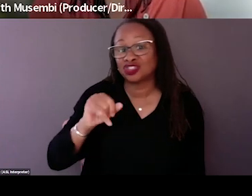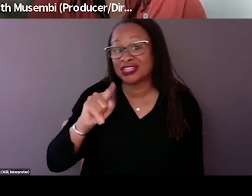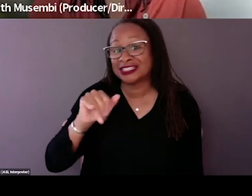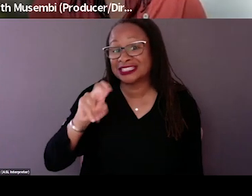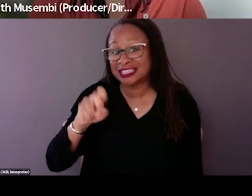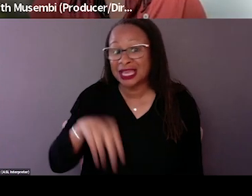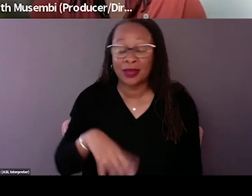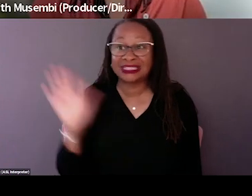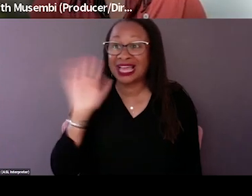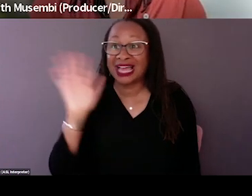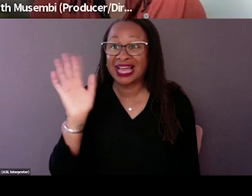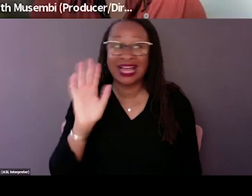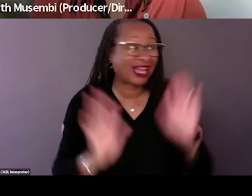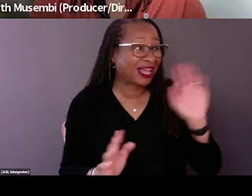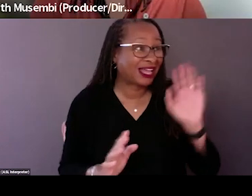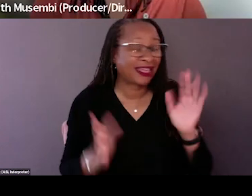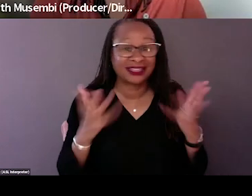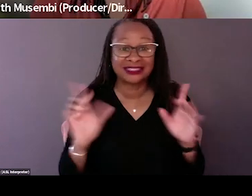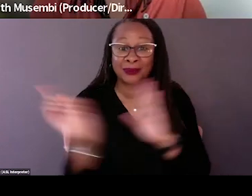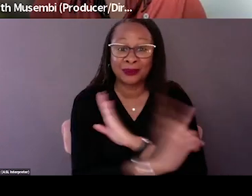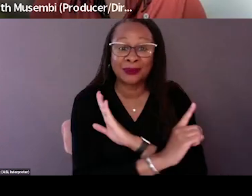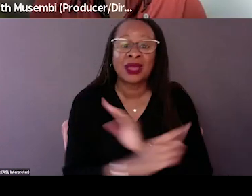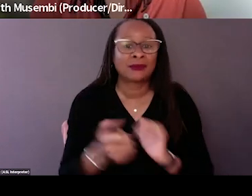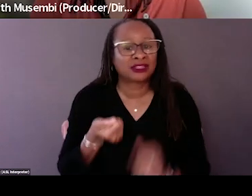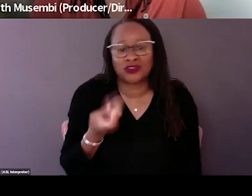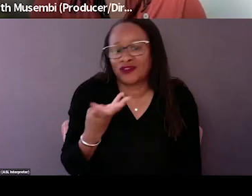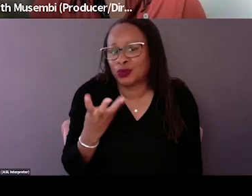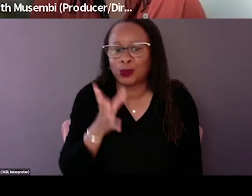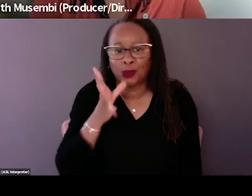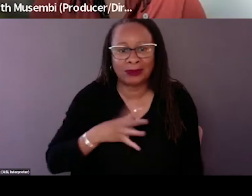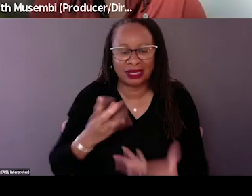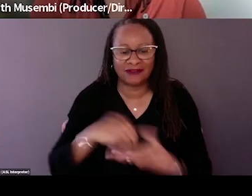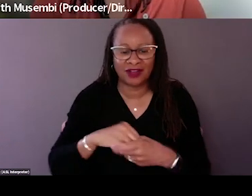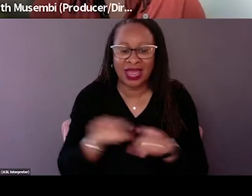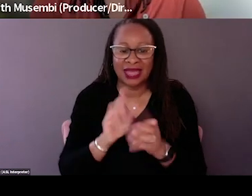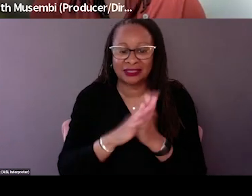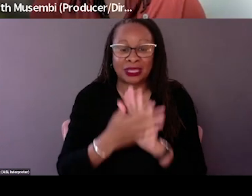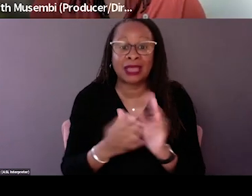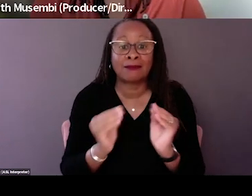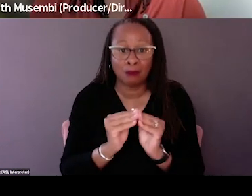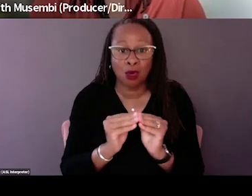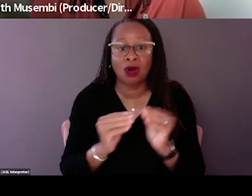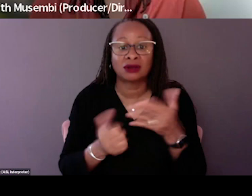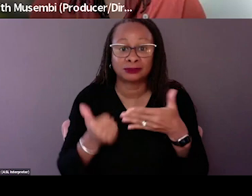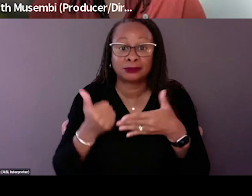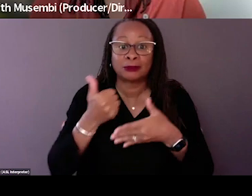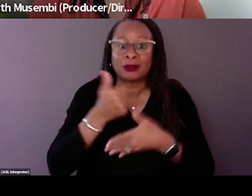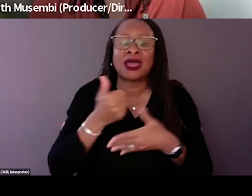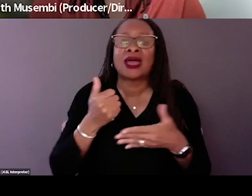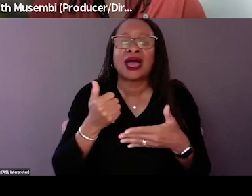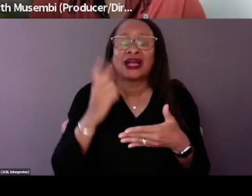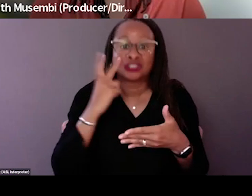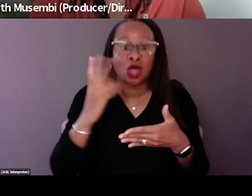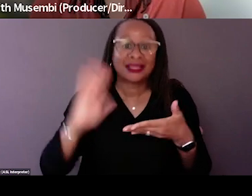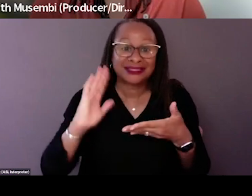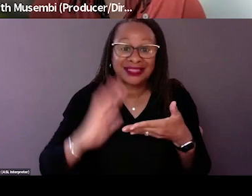by. But there was literally a handful of women, and as I became more senior, there were fewer and fewer. That